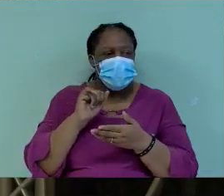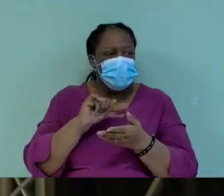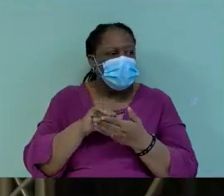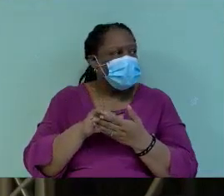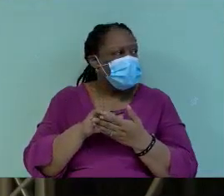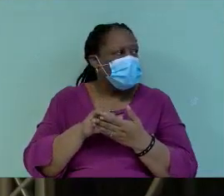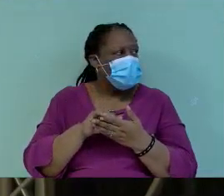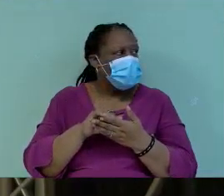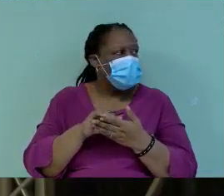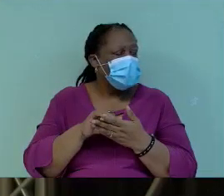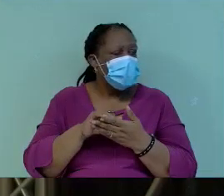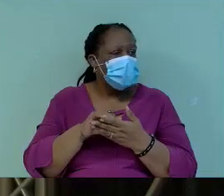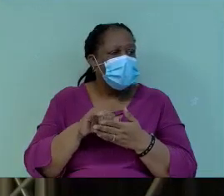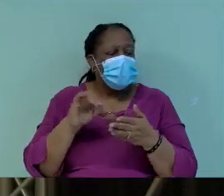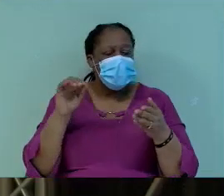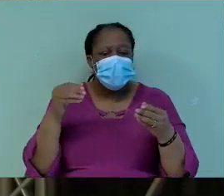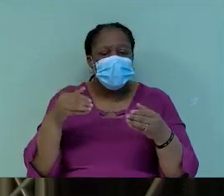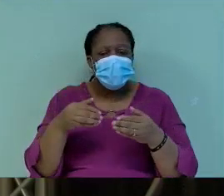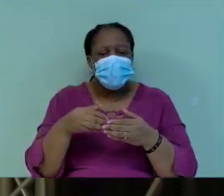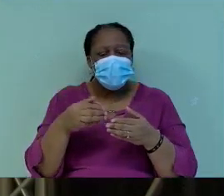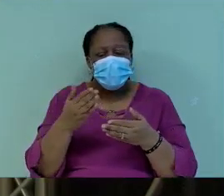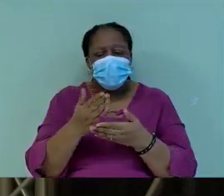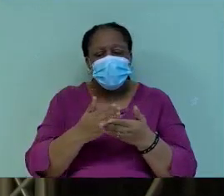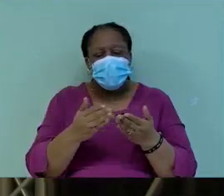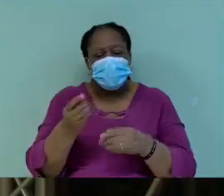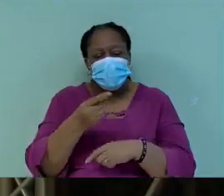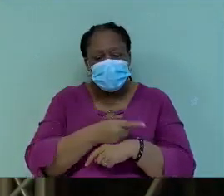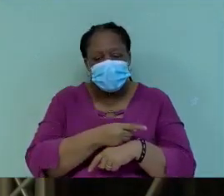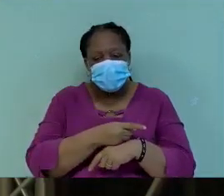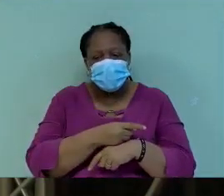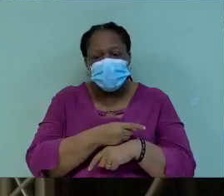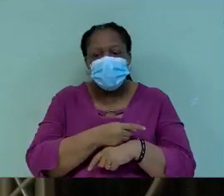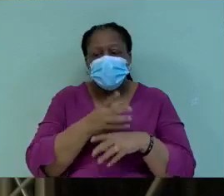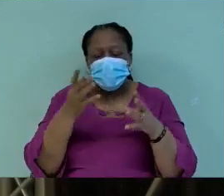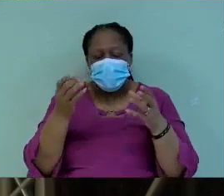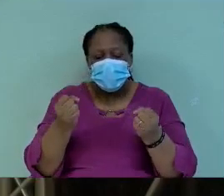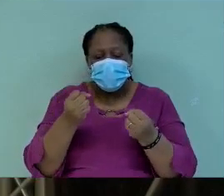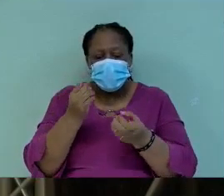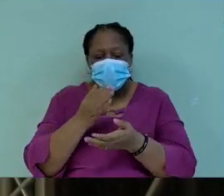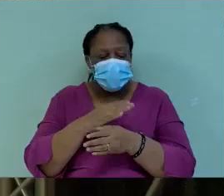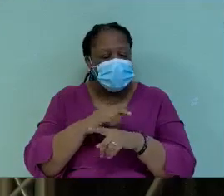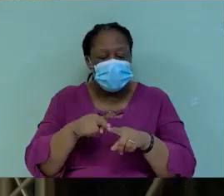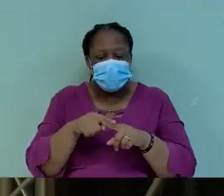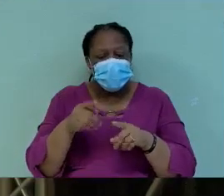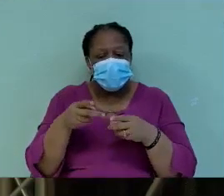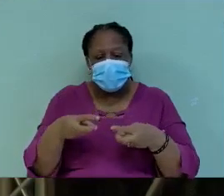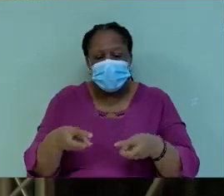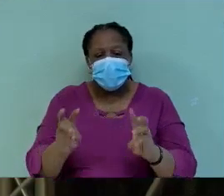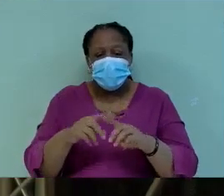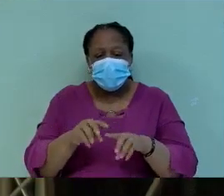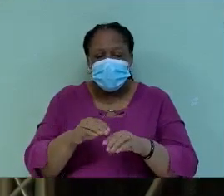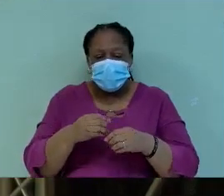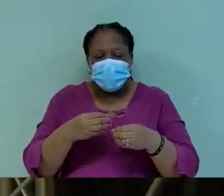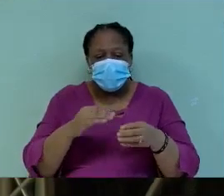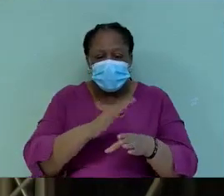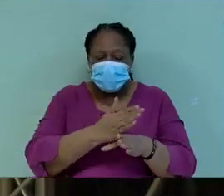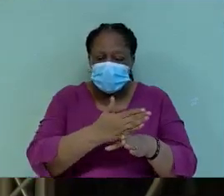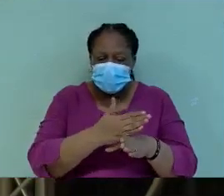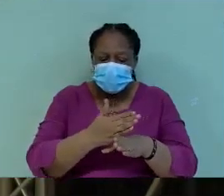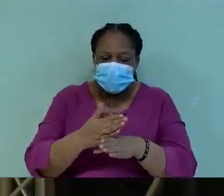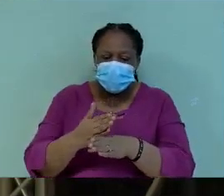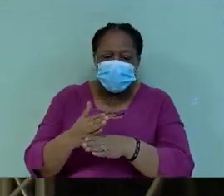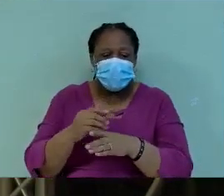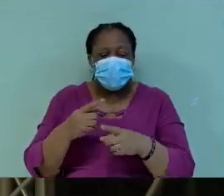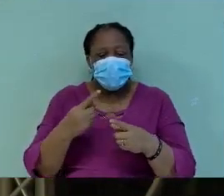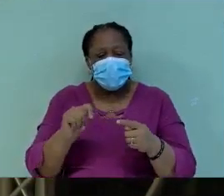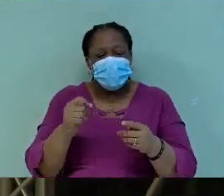account that over the next few days, I will be looking at ways to distribute the funds, and due to the large amount collected, I also